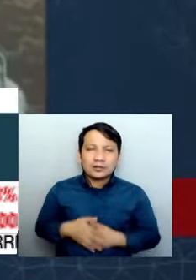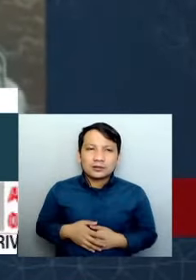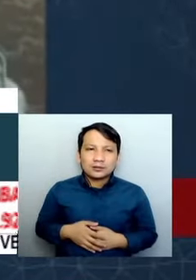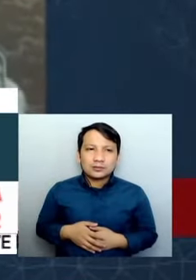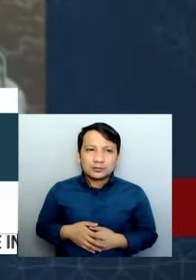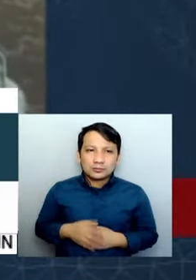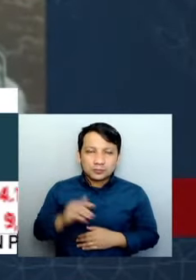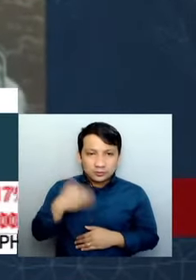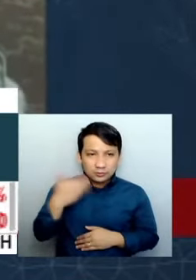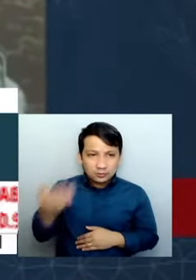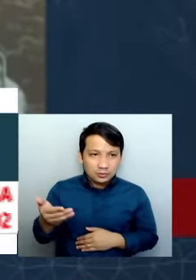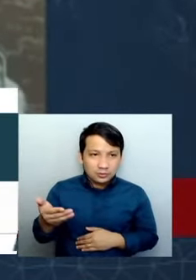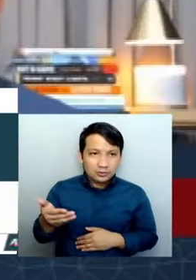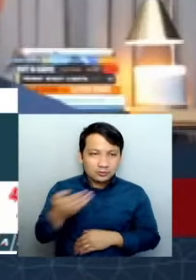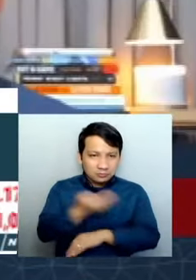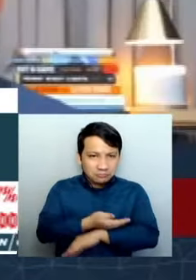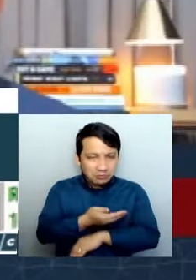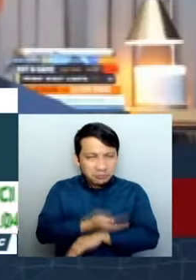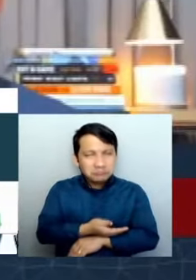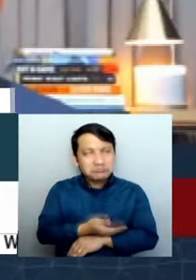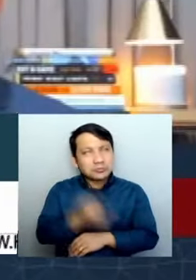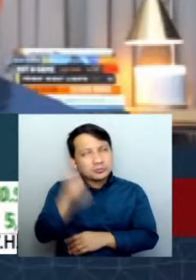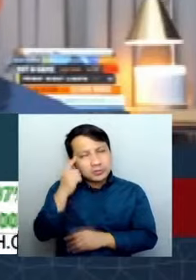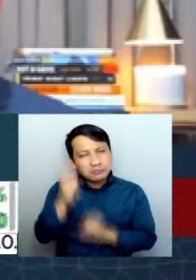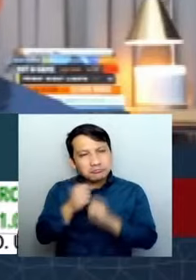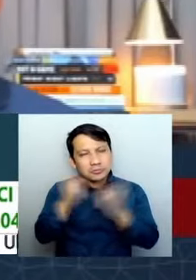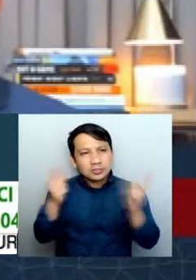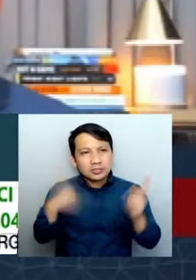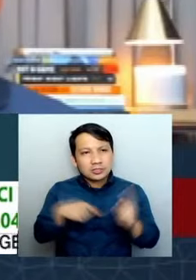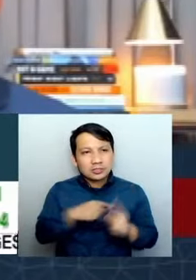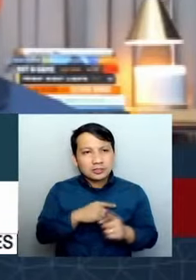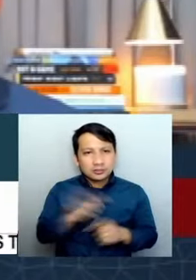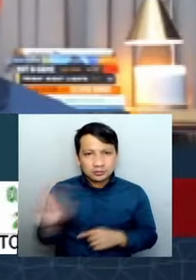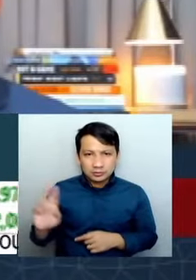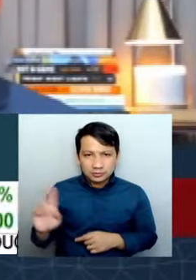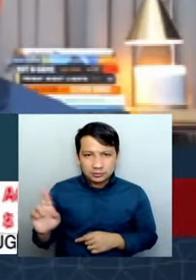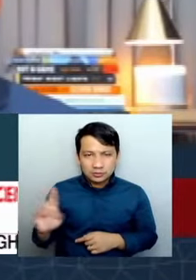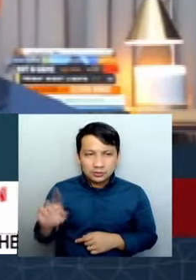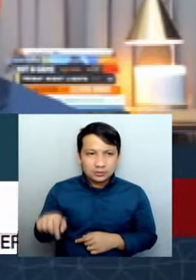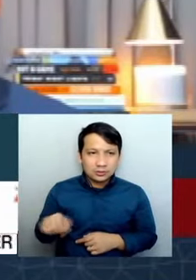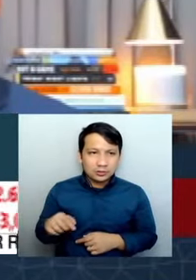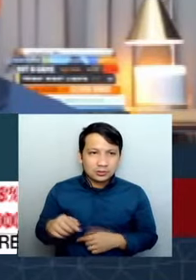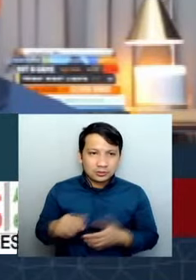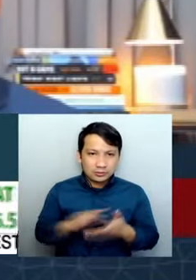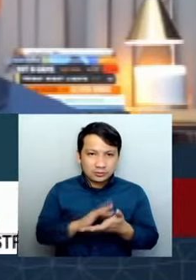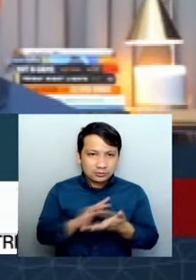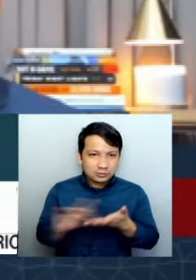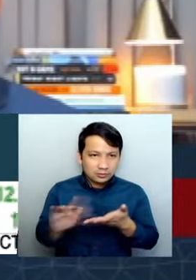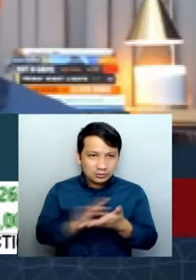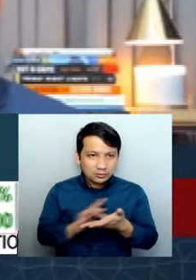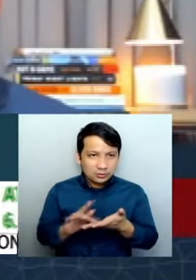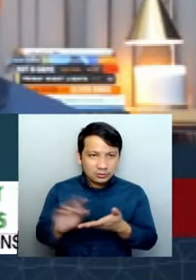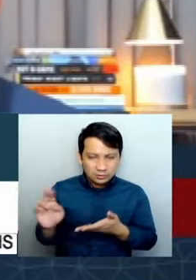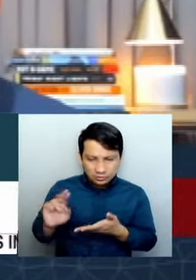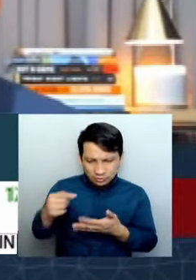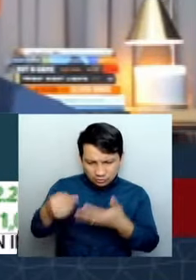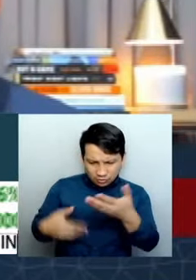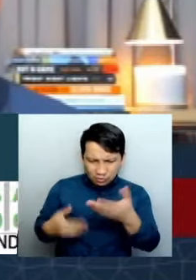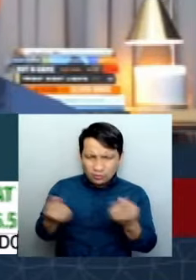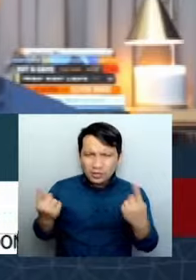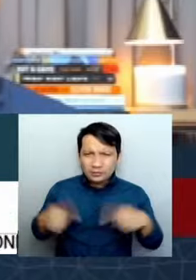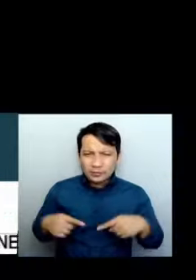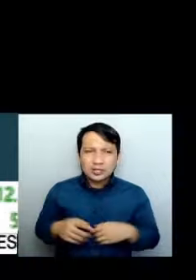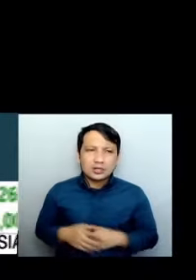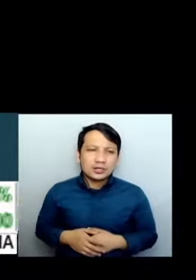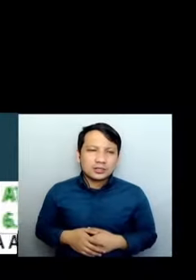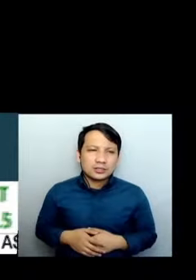day I went to bed and then I woke up and my phone is like, all you see is like these crazy notifications. I'm like, what is going on? And